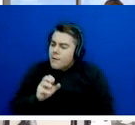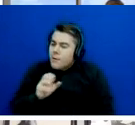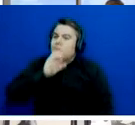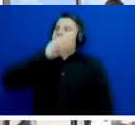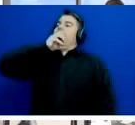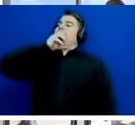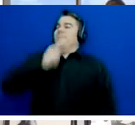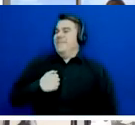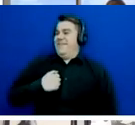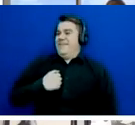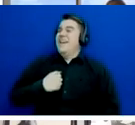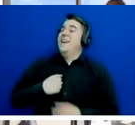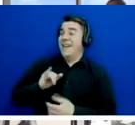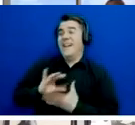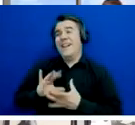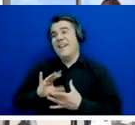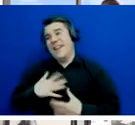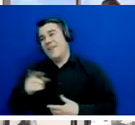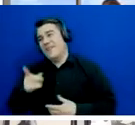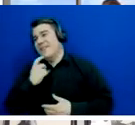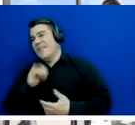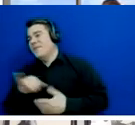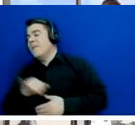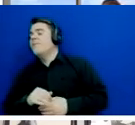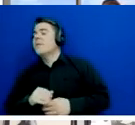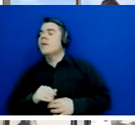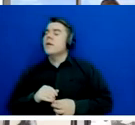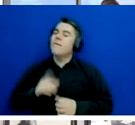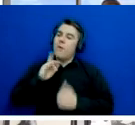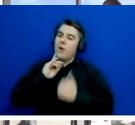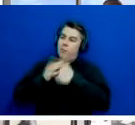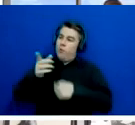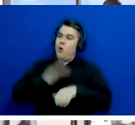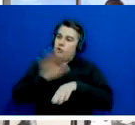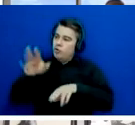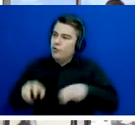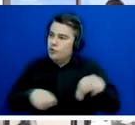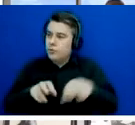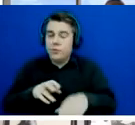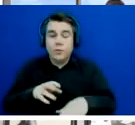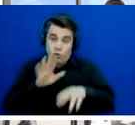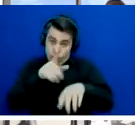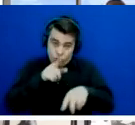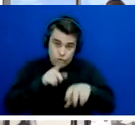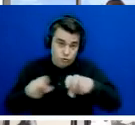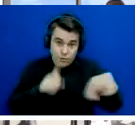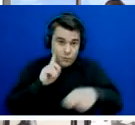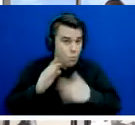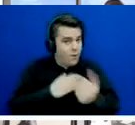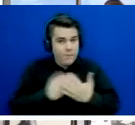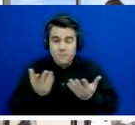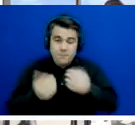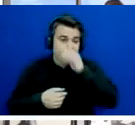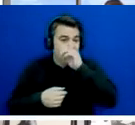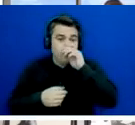you frame it as well. So to help you on your journey, whatever your journey may be, you have a lot of